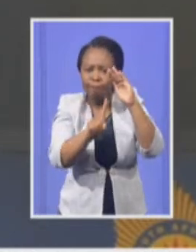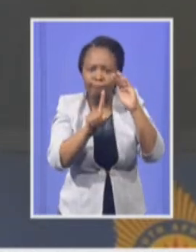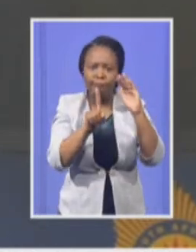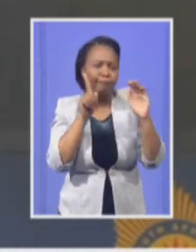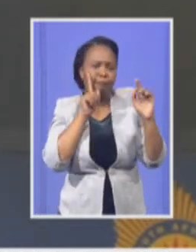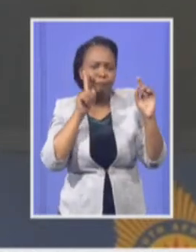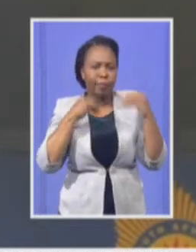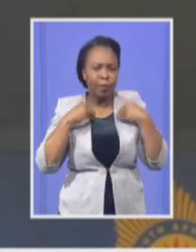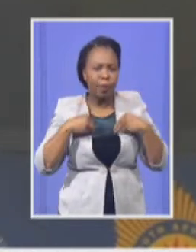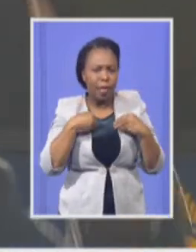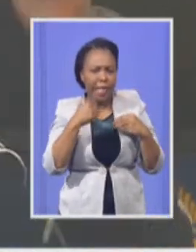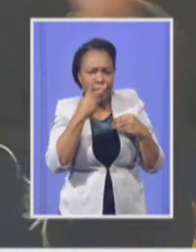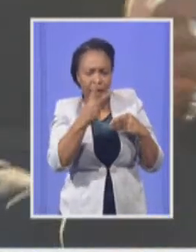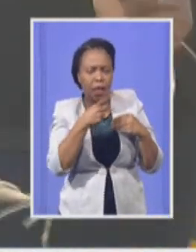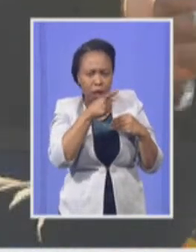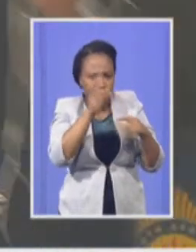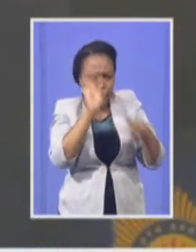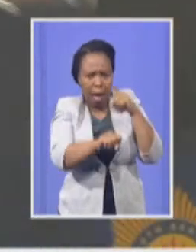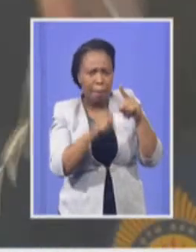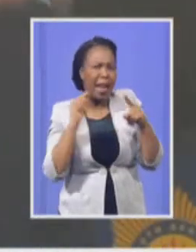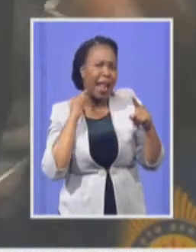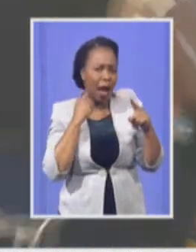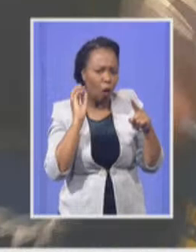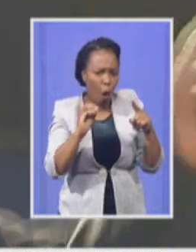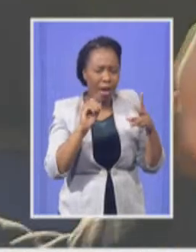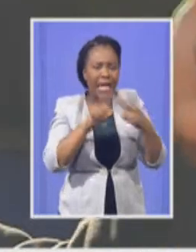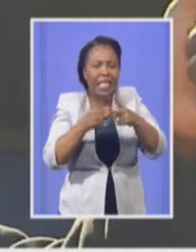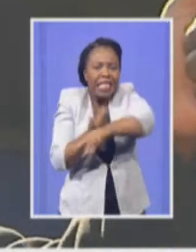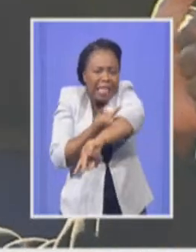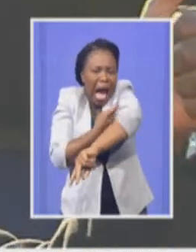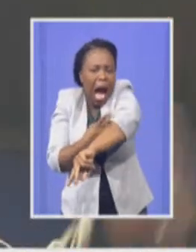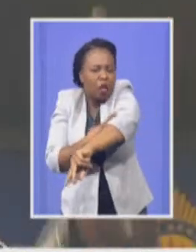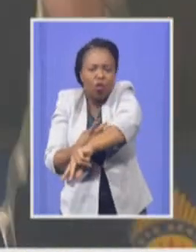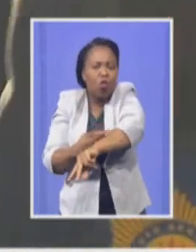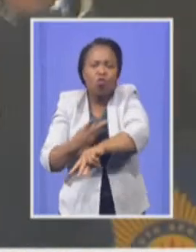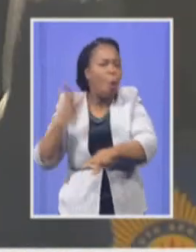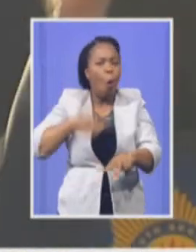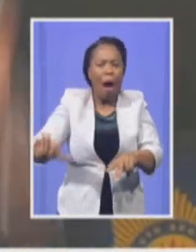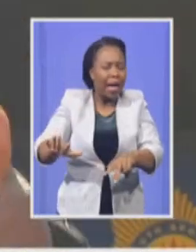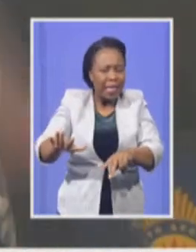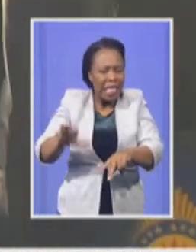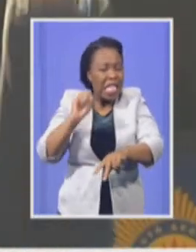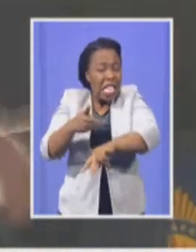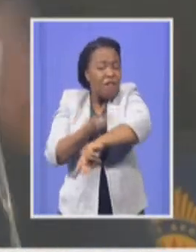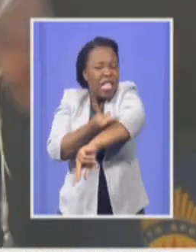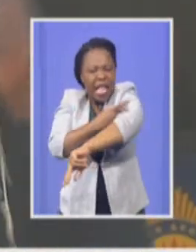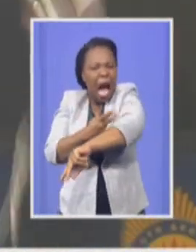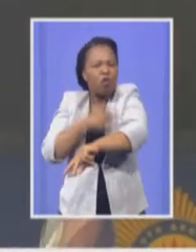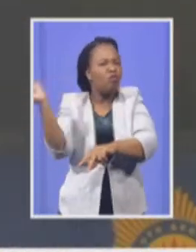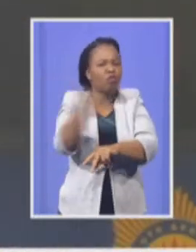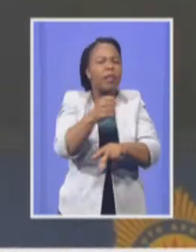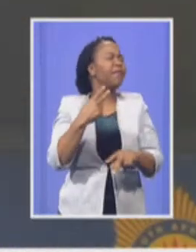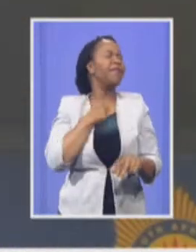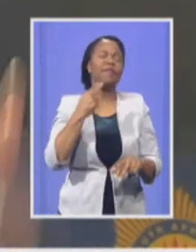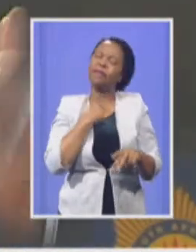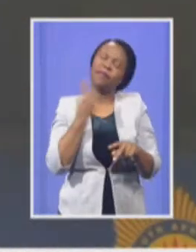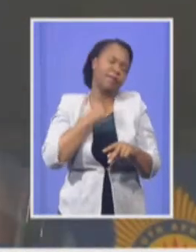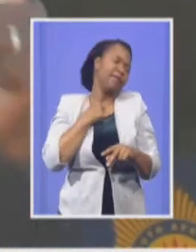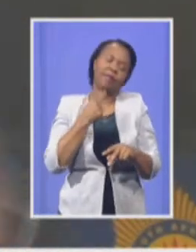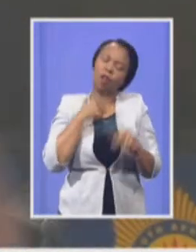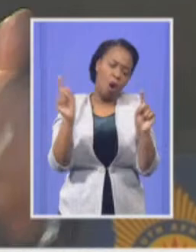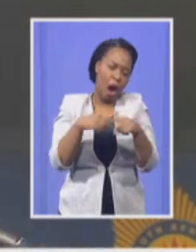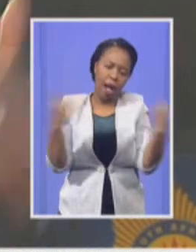oqamba amanga fanele ungabi na-tattoo ma une-tattoo asiqashe emaphoyiseni